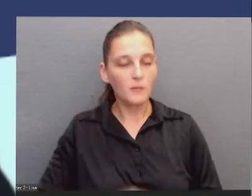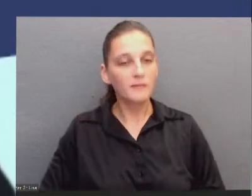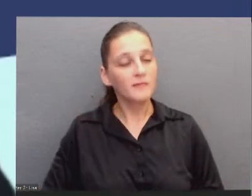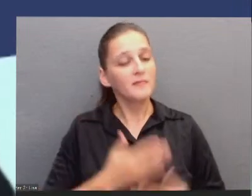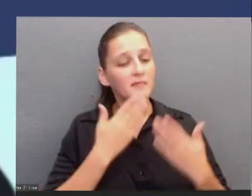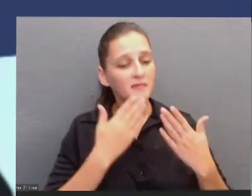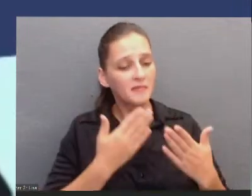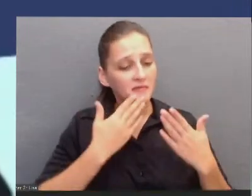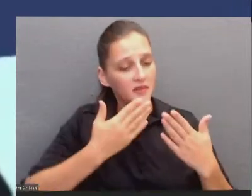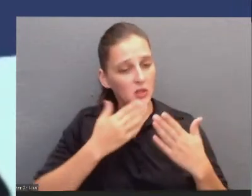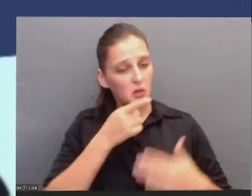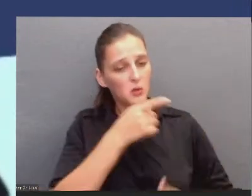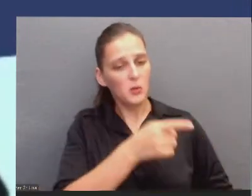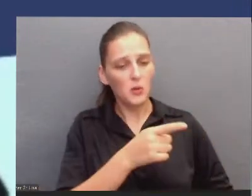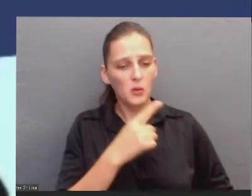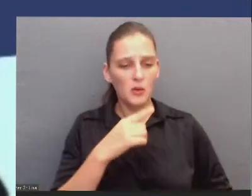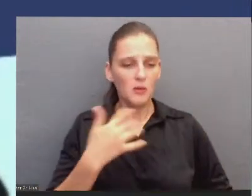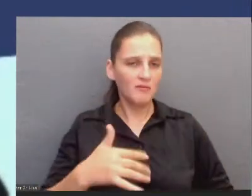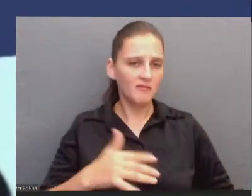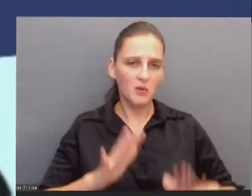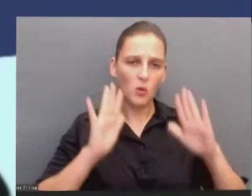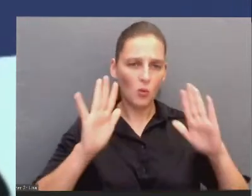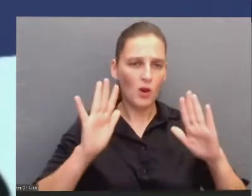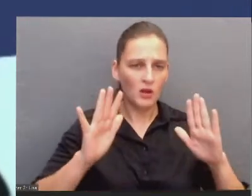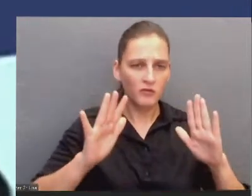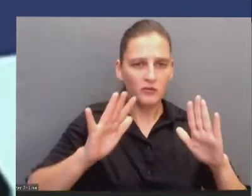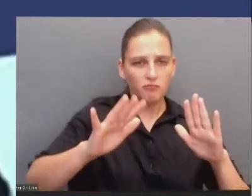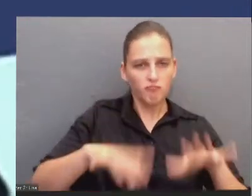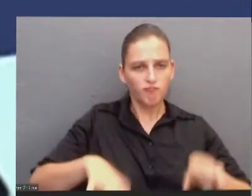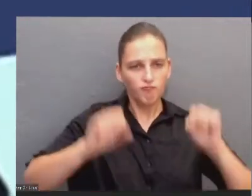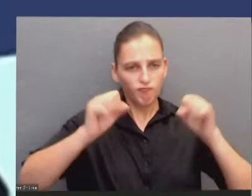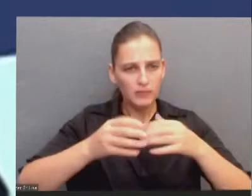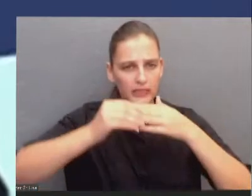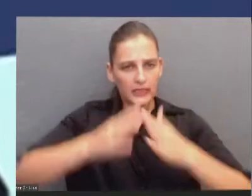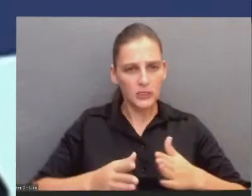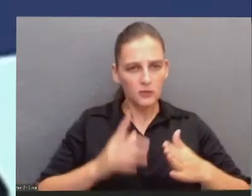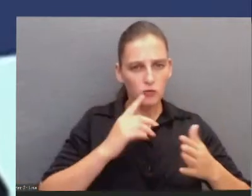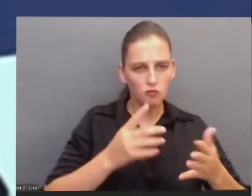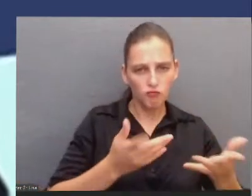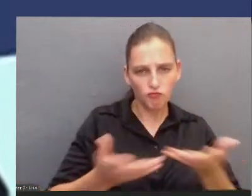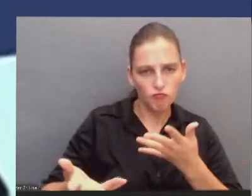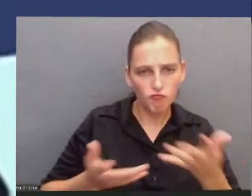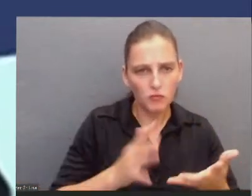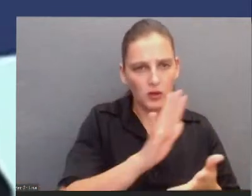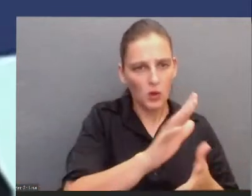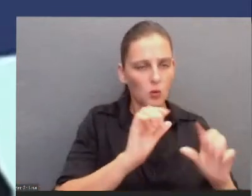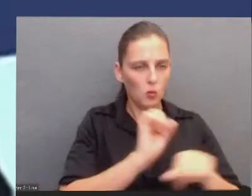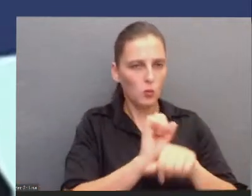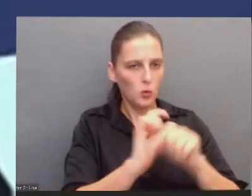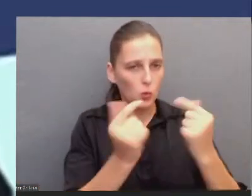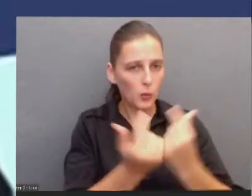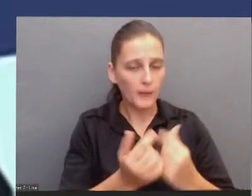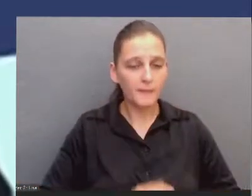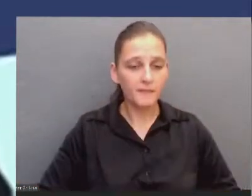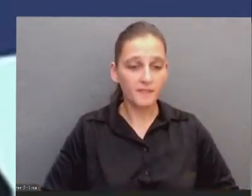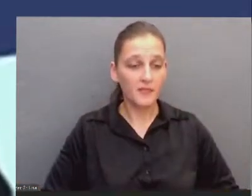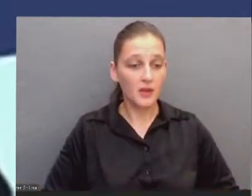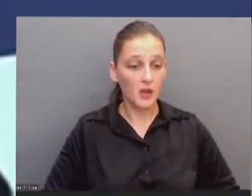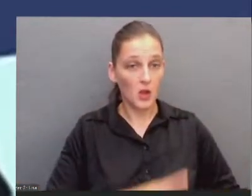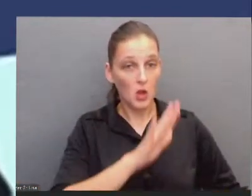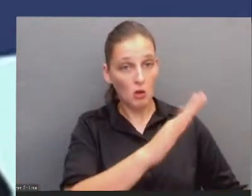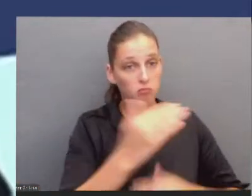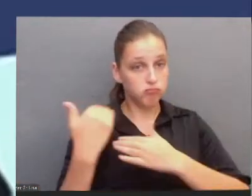you for such expert stewardship of the implementation work group. We're all incredibly grateful for that. Not an easy